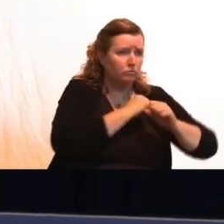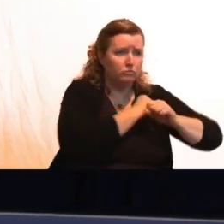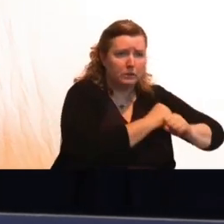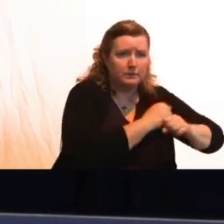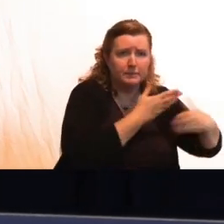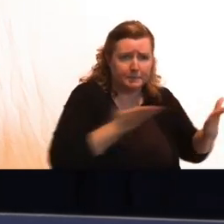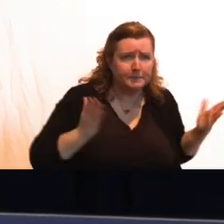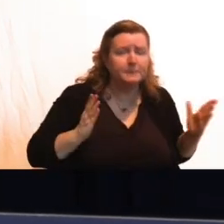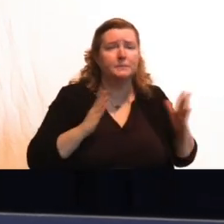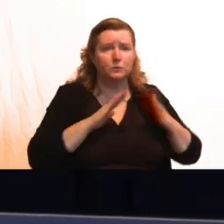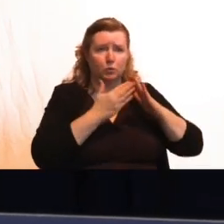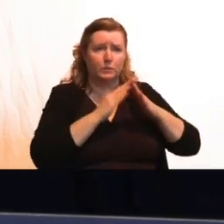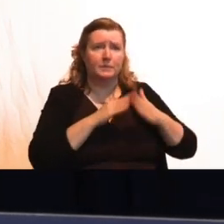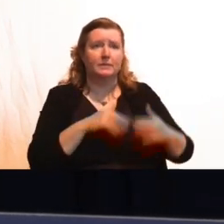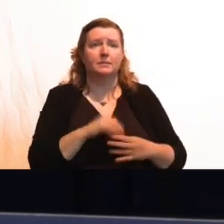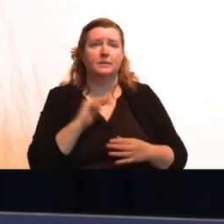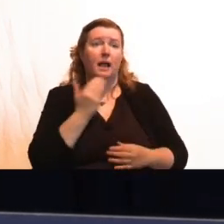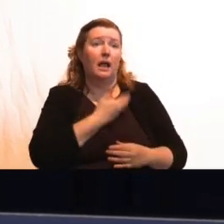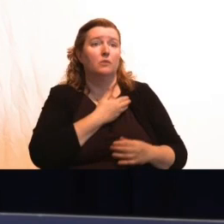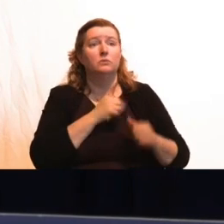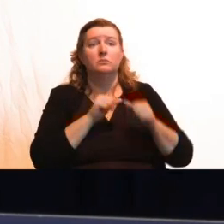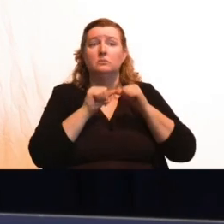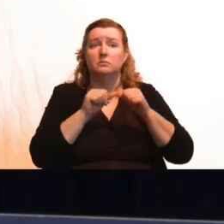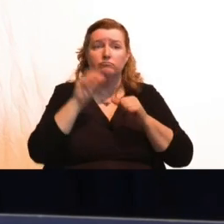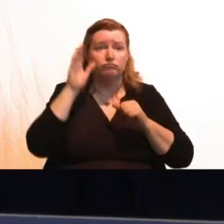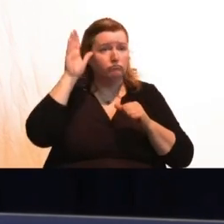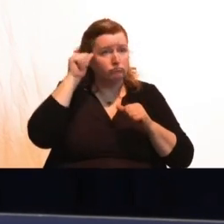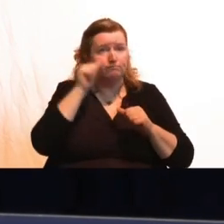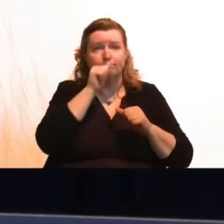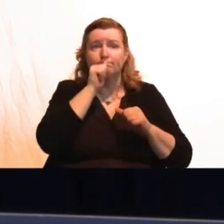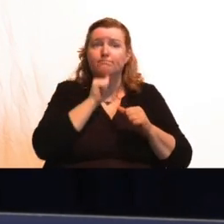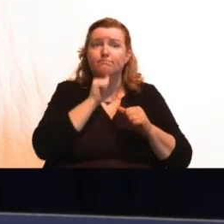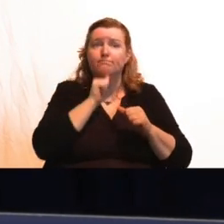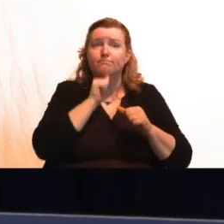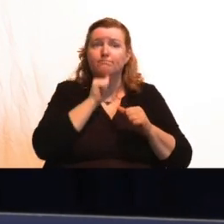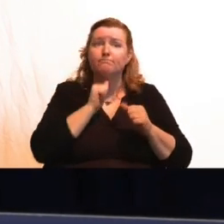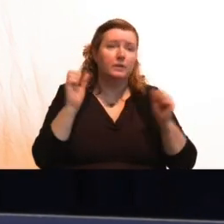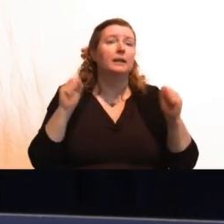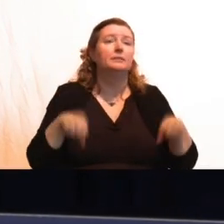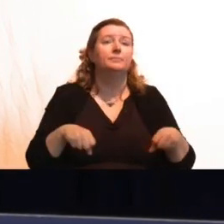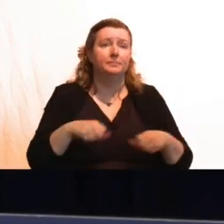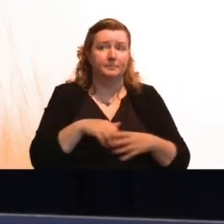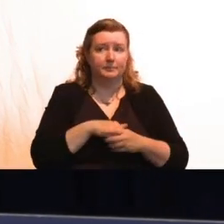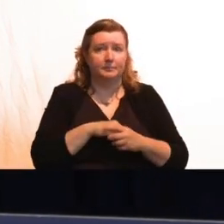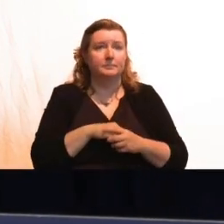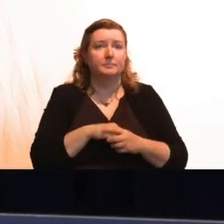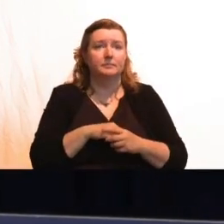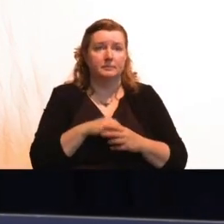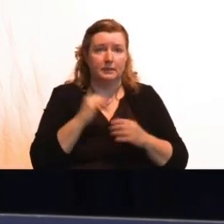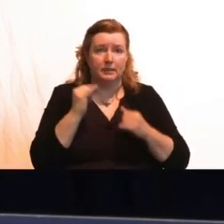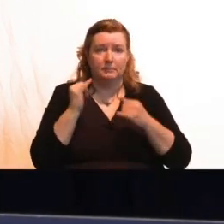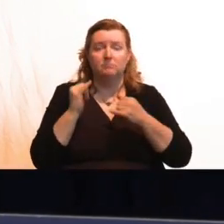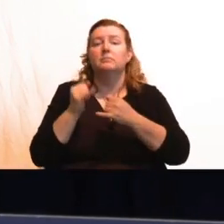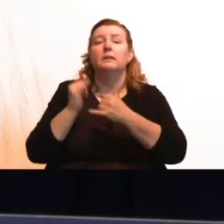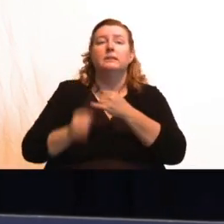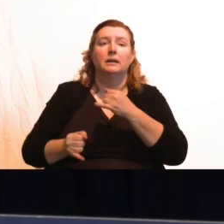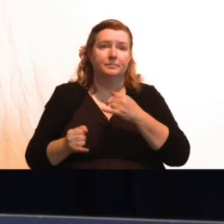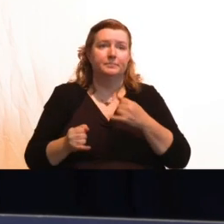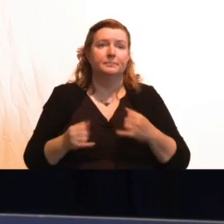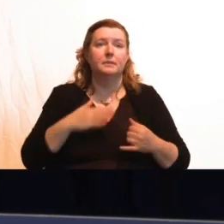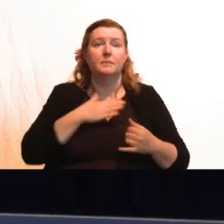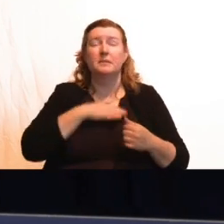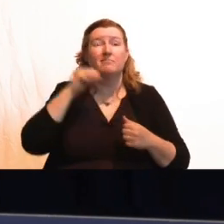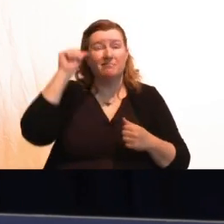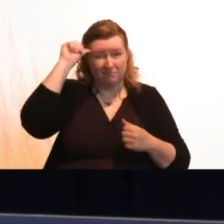So now, lastly, please remember, continue to wash your hands frequently,